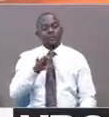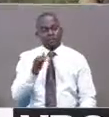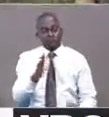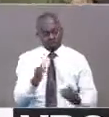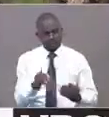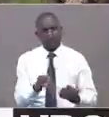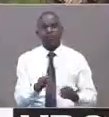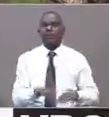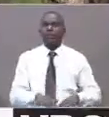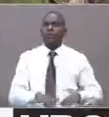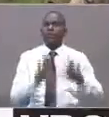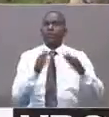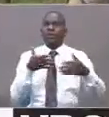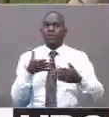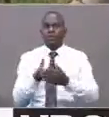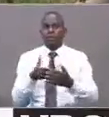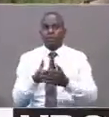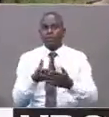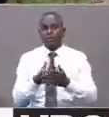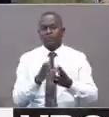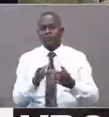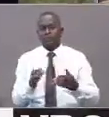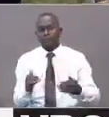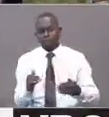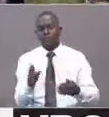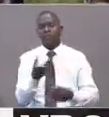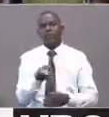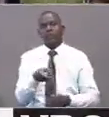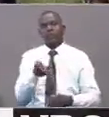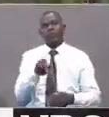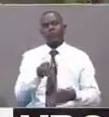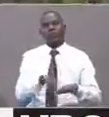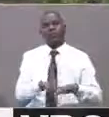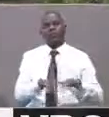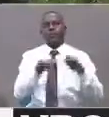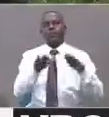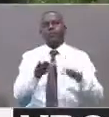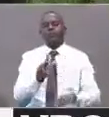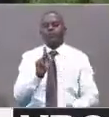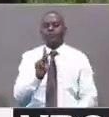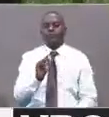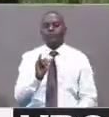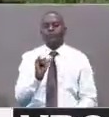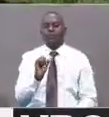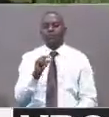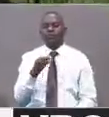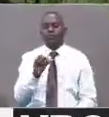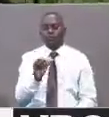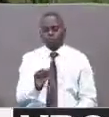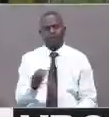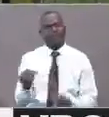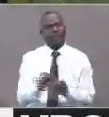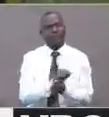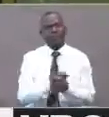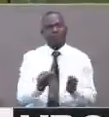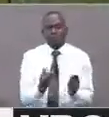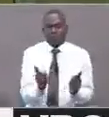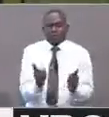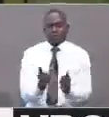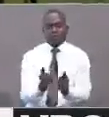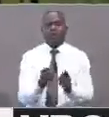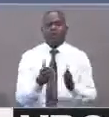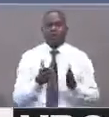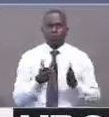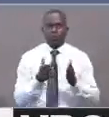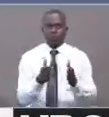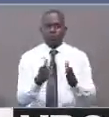has been adversely affected with floods arising from the increased water levels of Lake Choga and that have destroyed many of the feeder roads. This